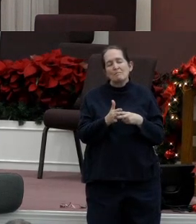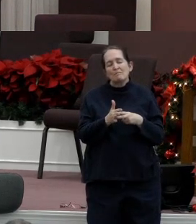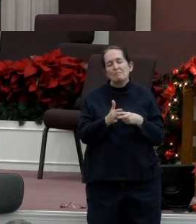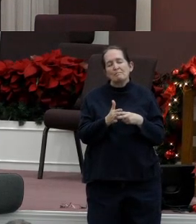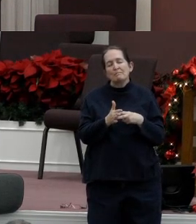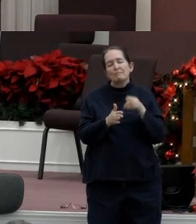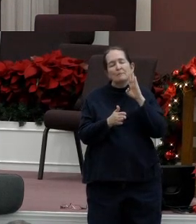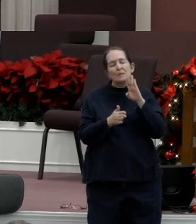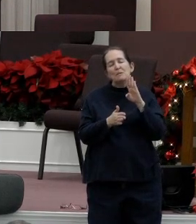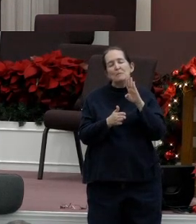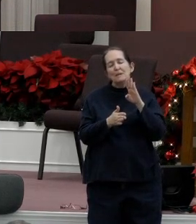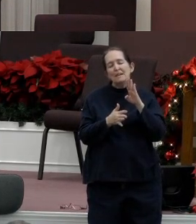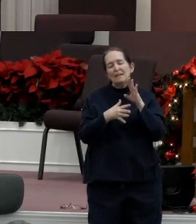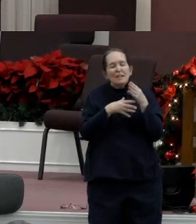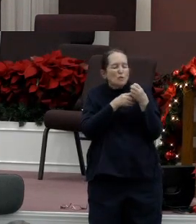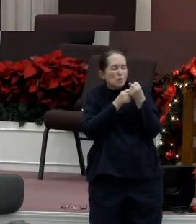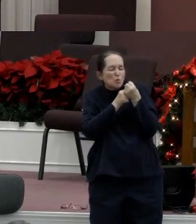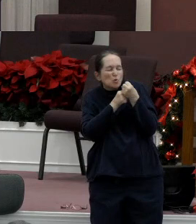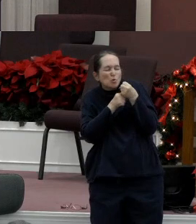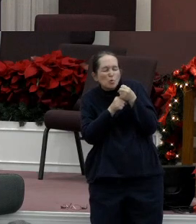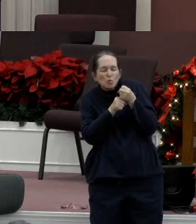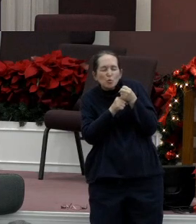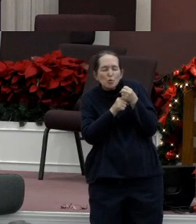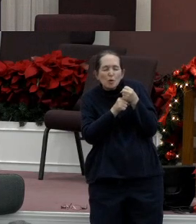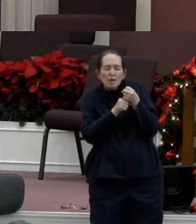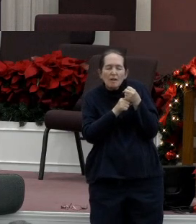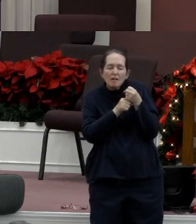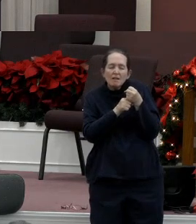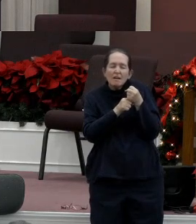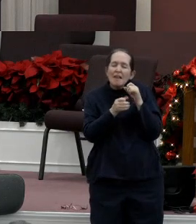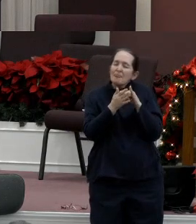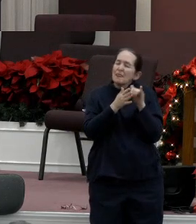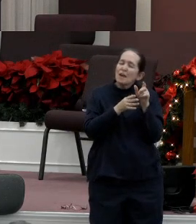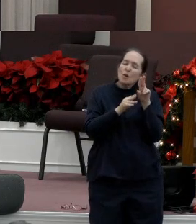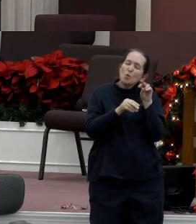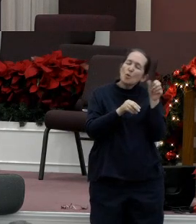to be held so tight that no one else gets to know that we have it.